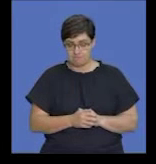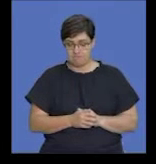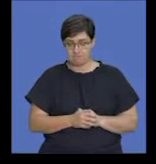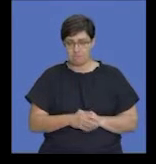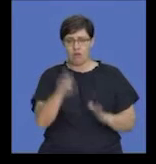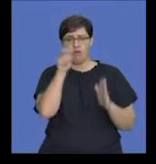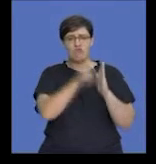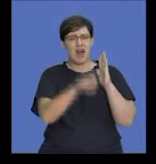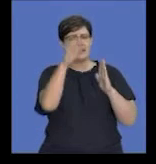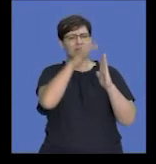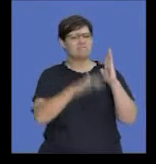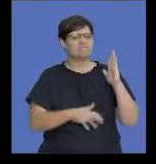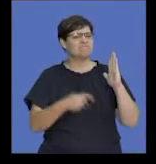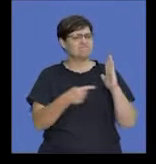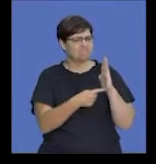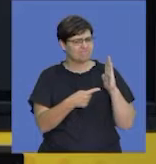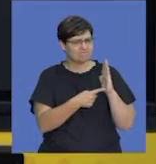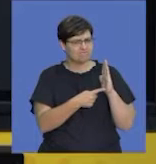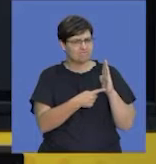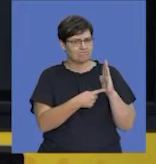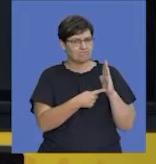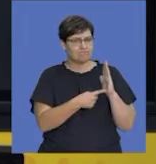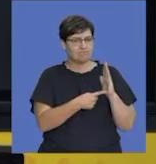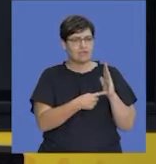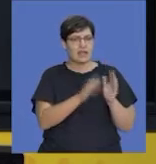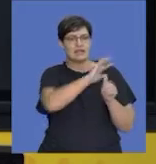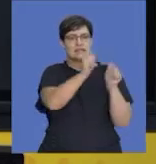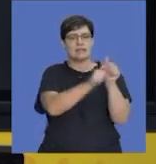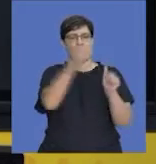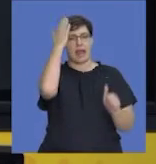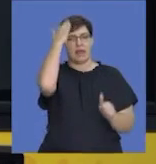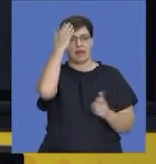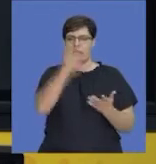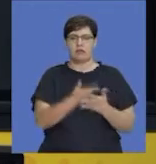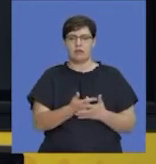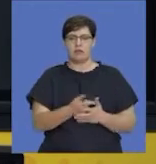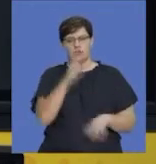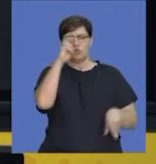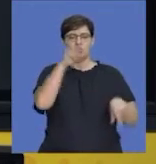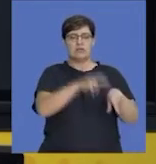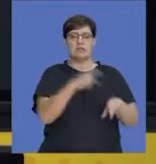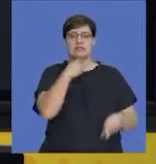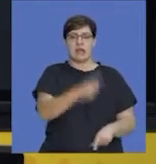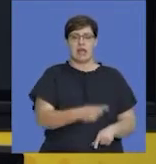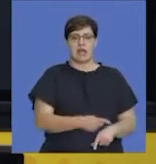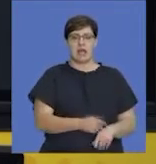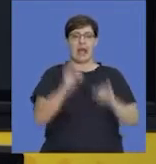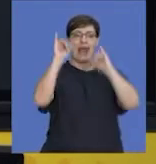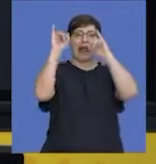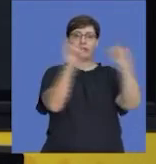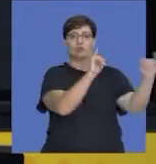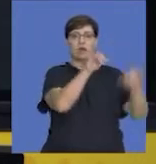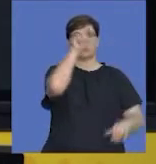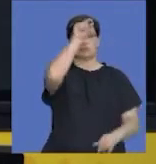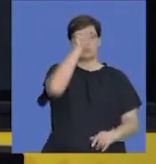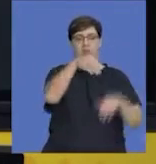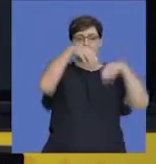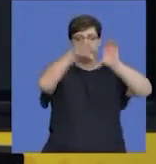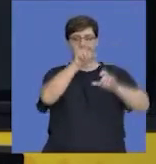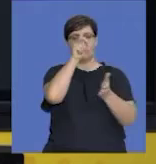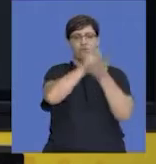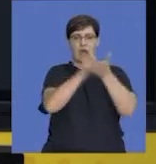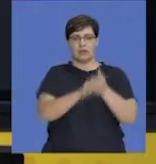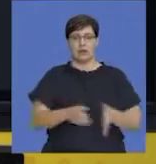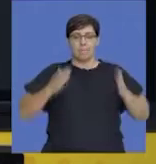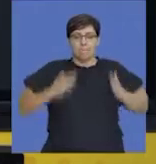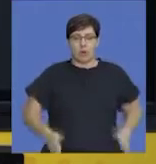Please ensure that when you are writing your essay that you do not include subheadings. Remember, there is no need for you to include the word